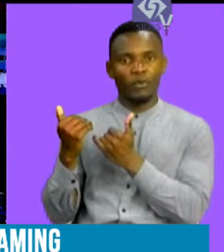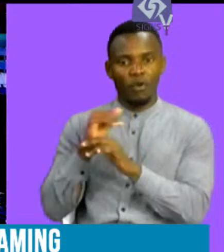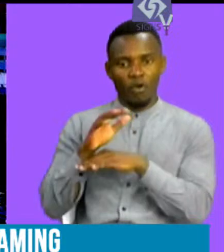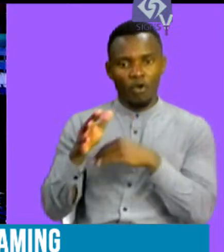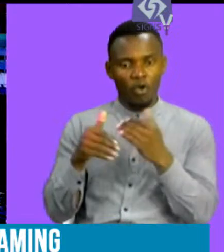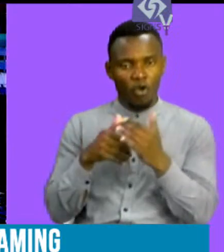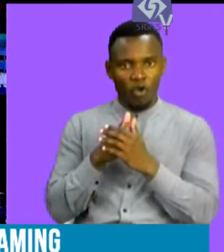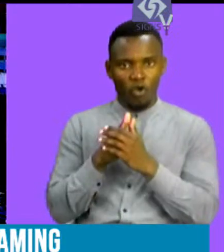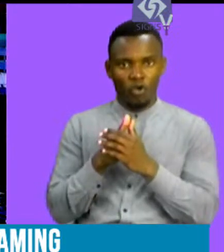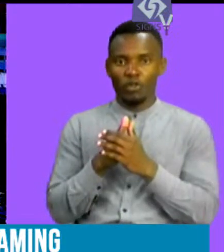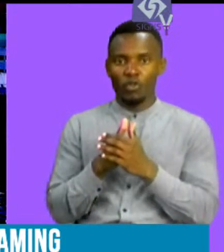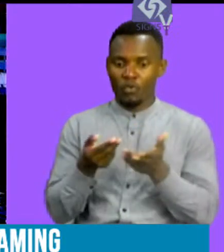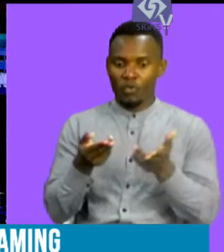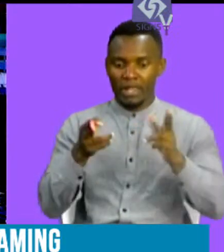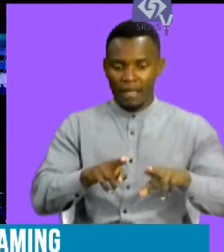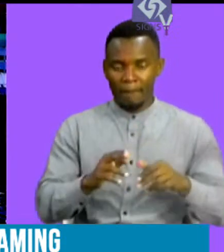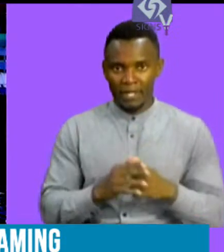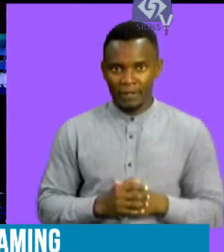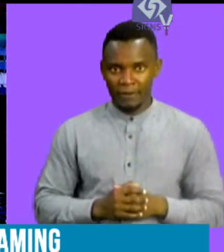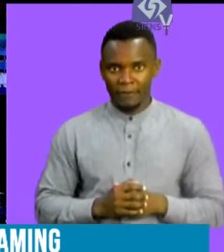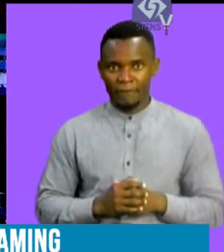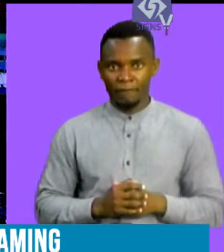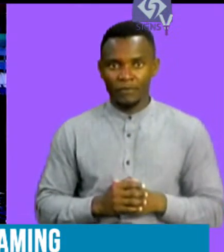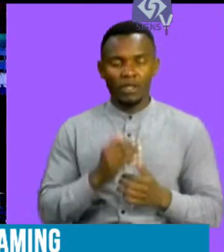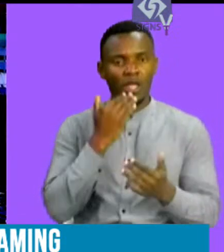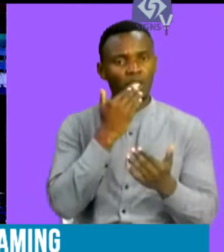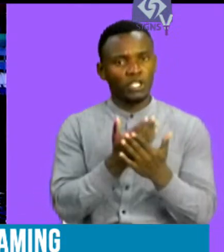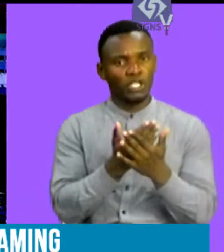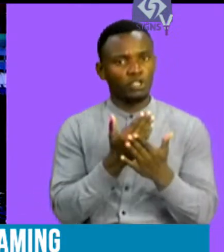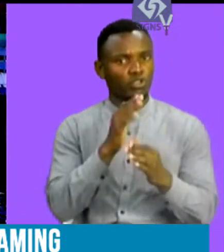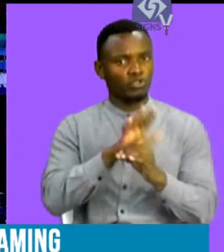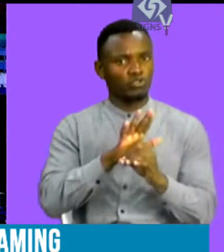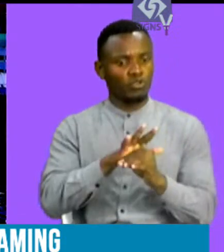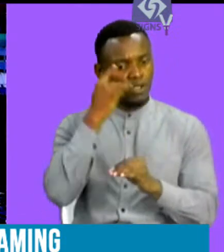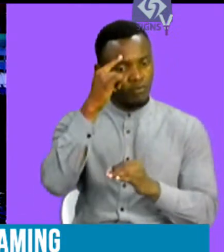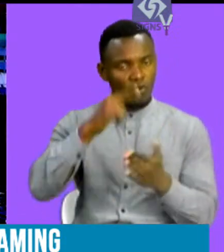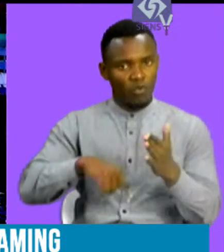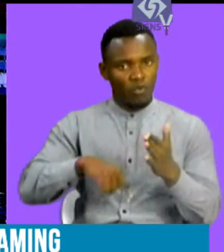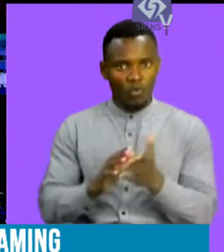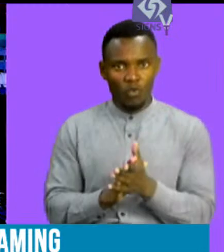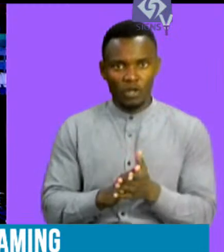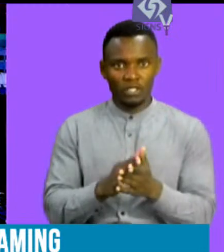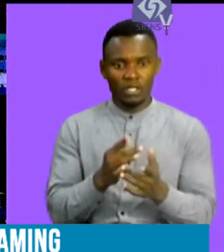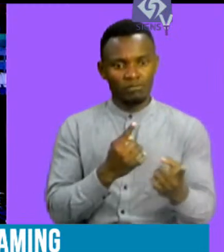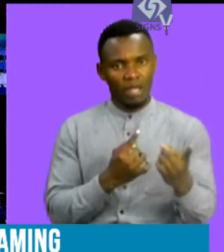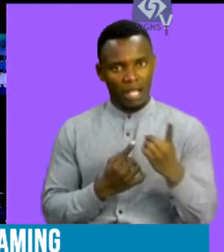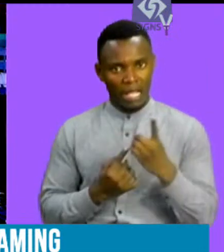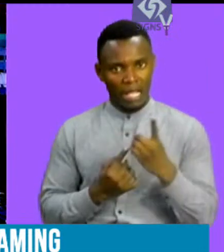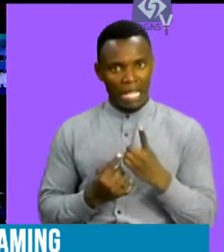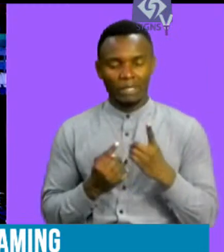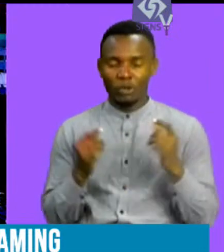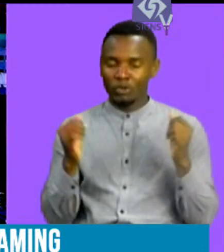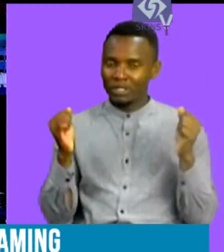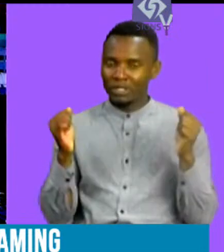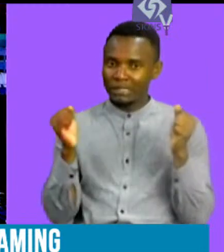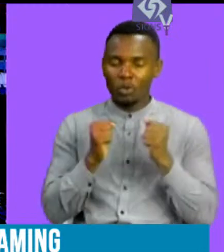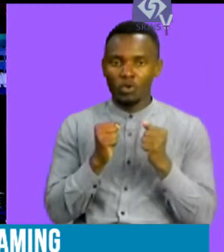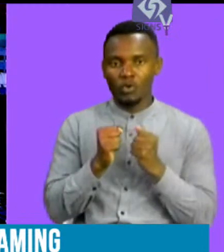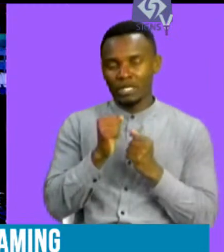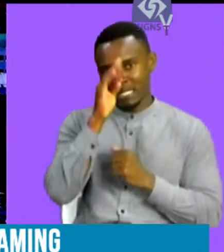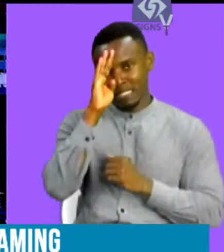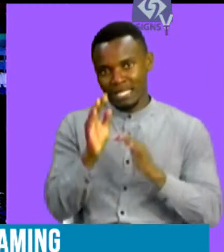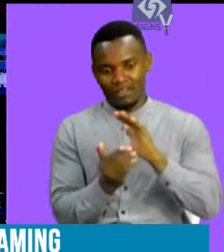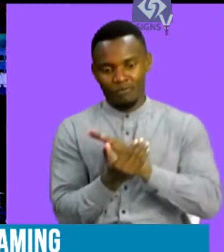definitely come to pass. And thank you very much for making time on Chilly Sunday morning to come have this